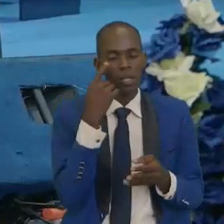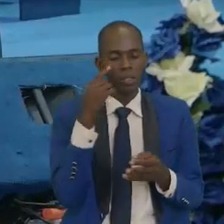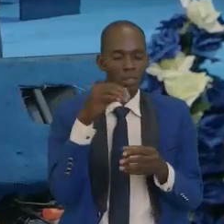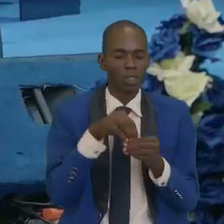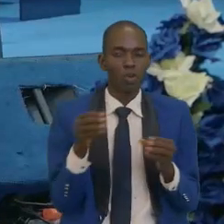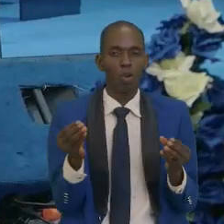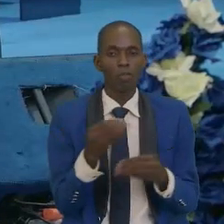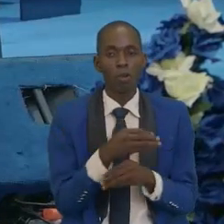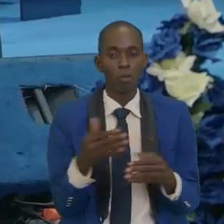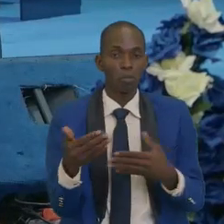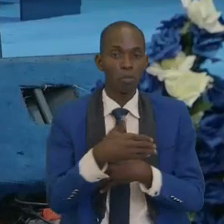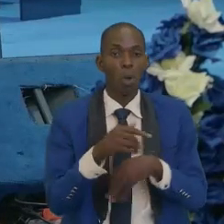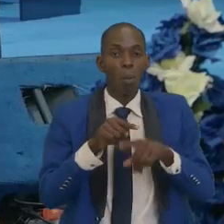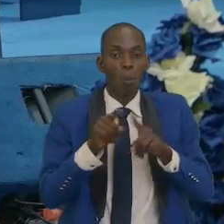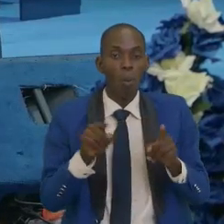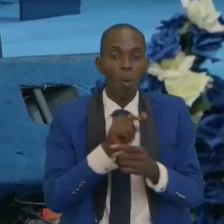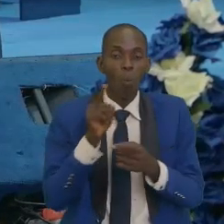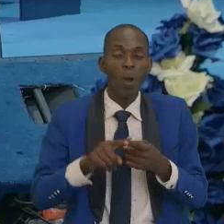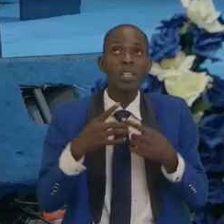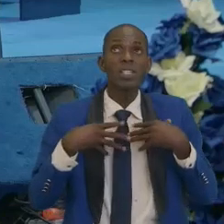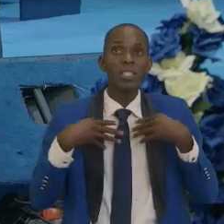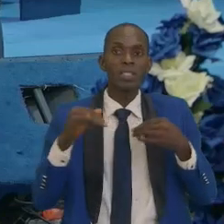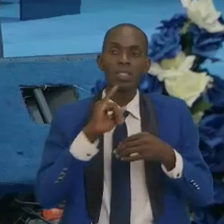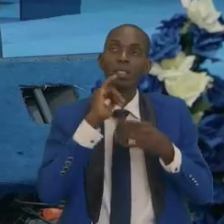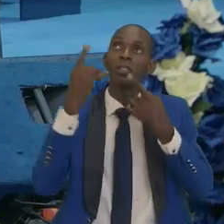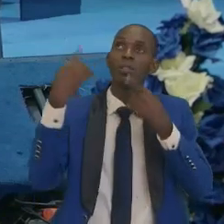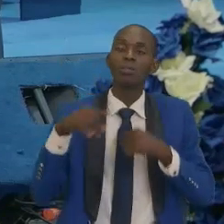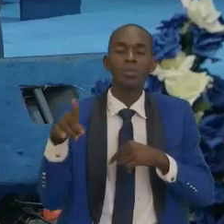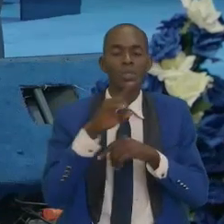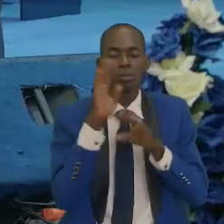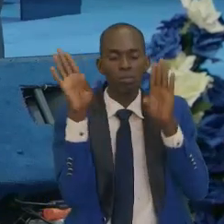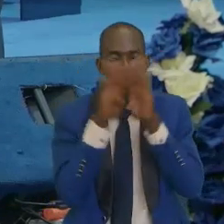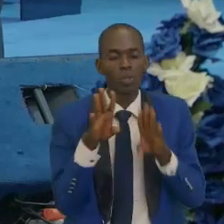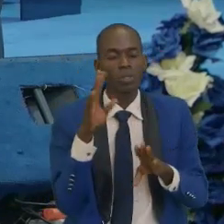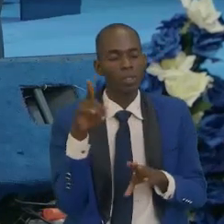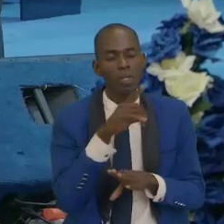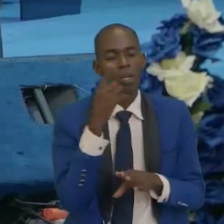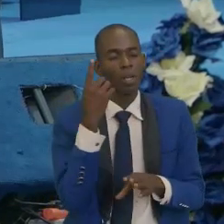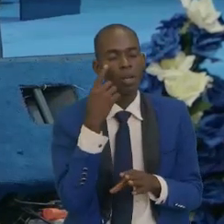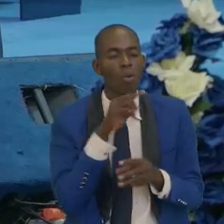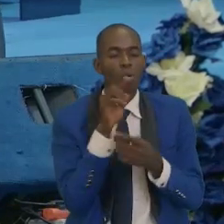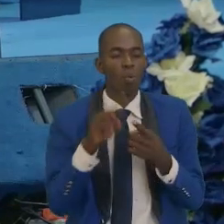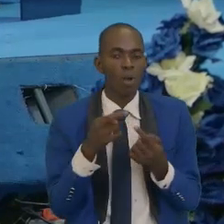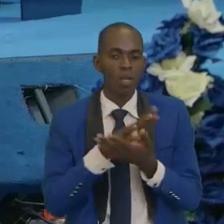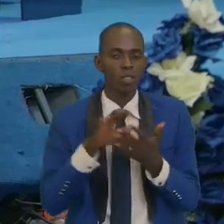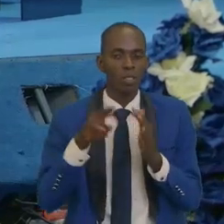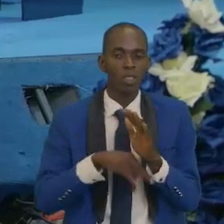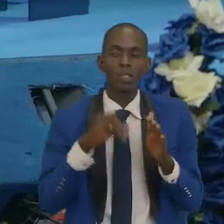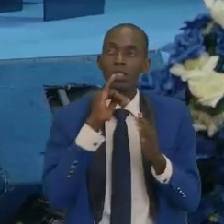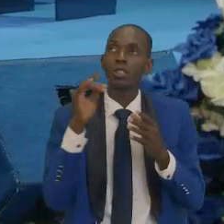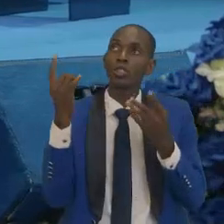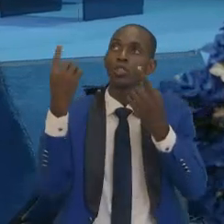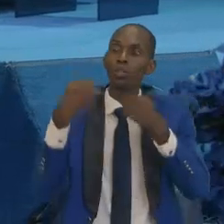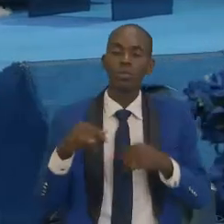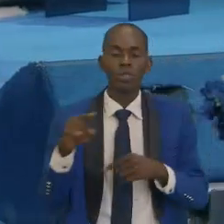coming, they close their eyes. When righteousness is coming, they close their eyes.